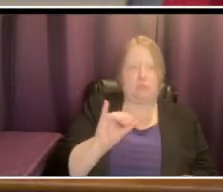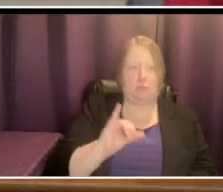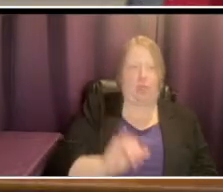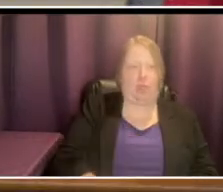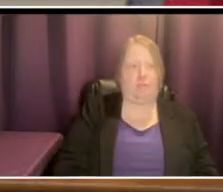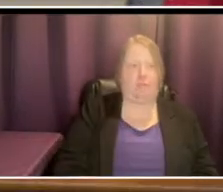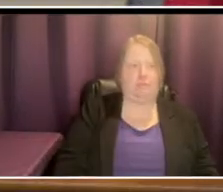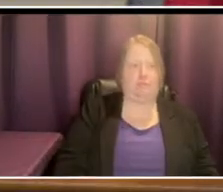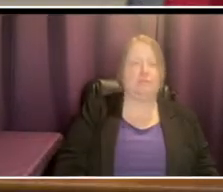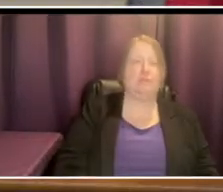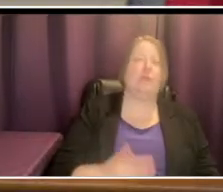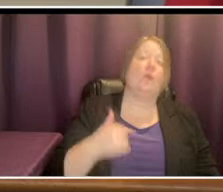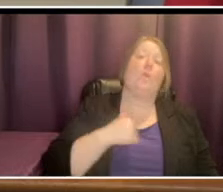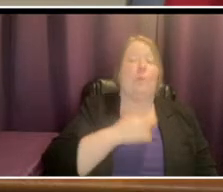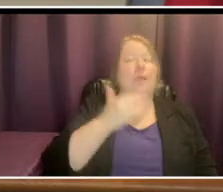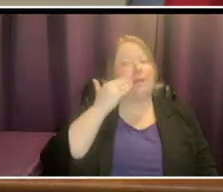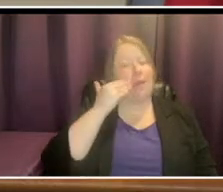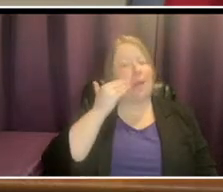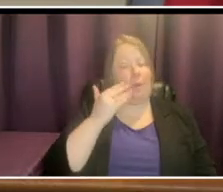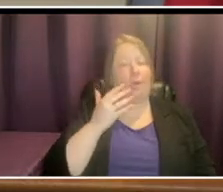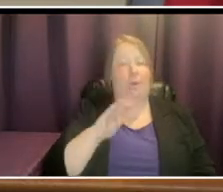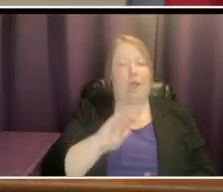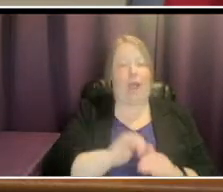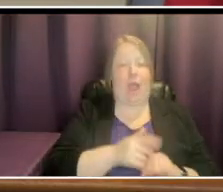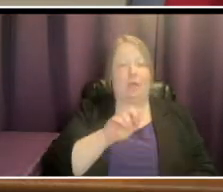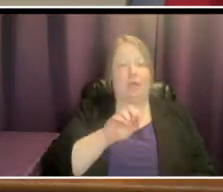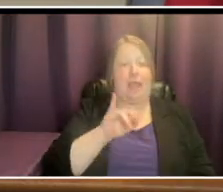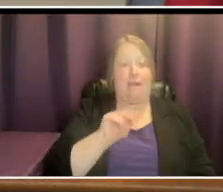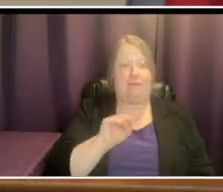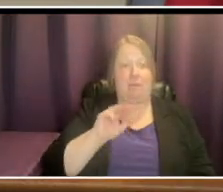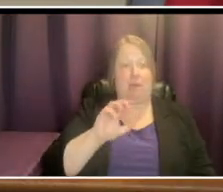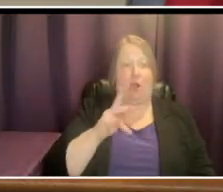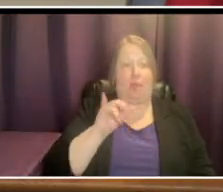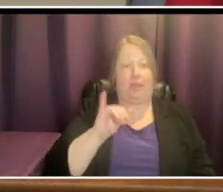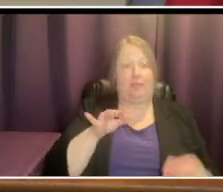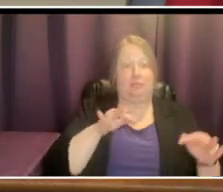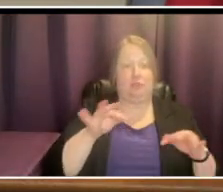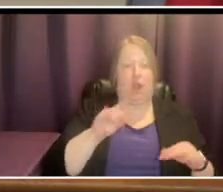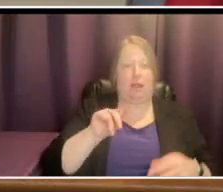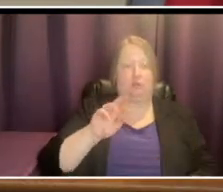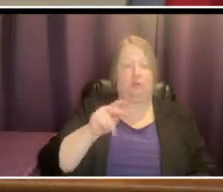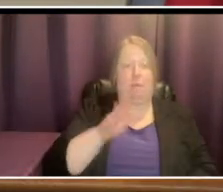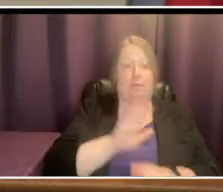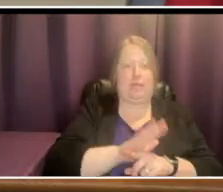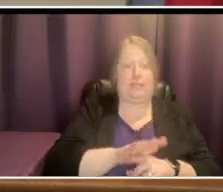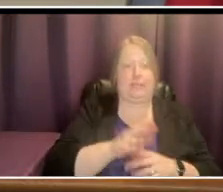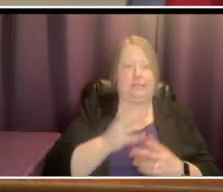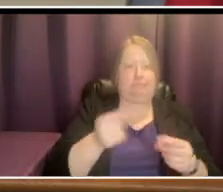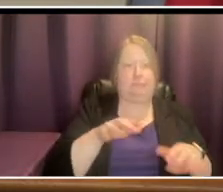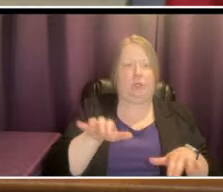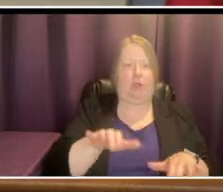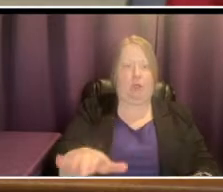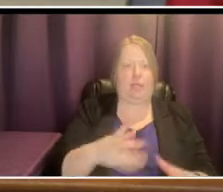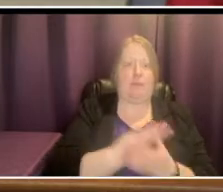And we know how Kevin McCarthy described President Trump's conduct, both in public and in private.